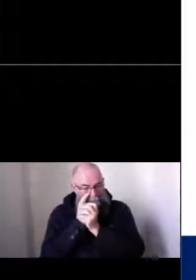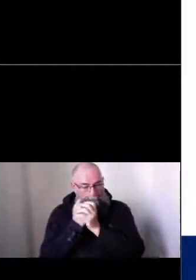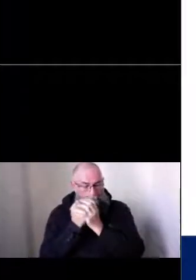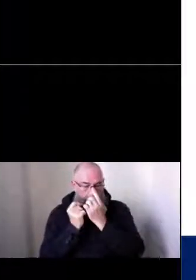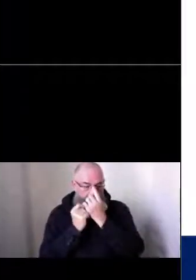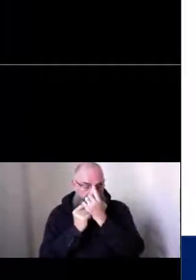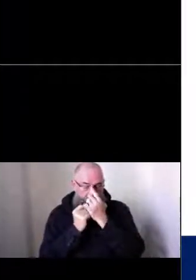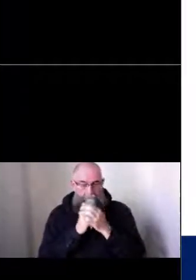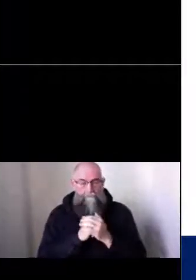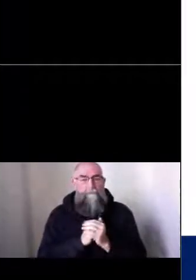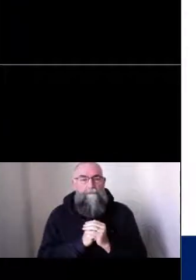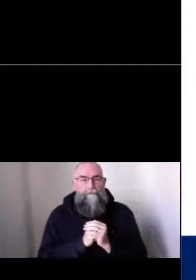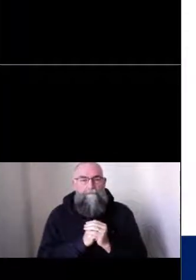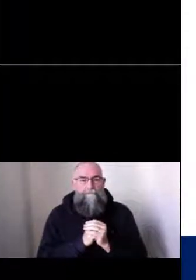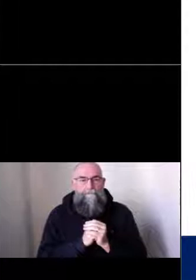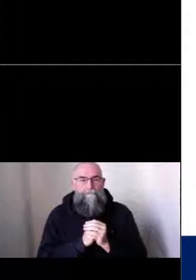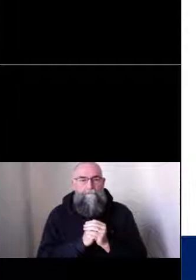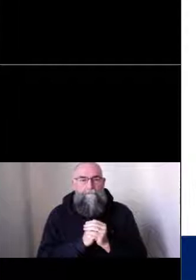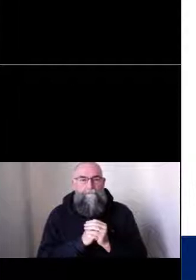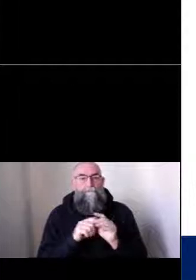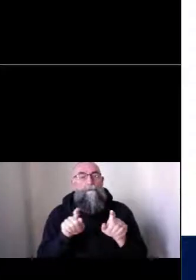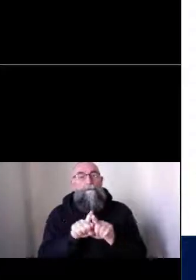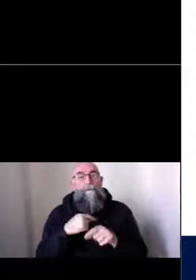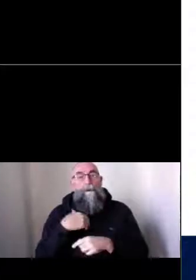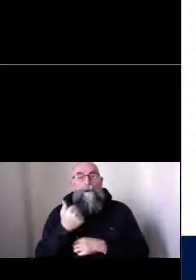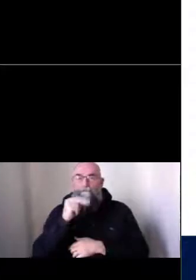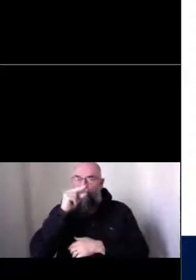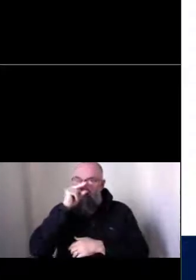grants. Next slide, please.